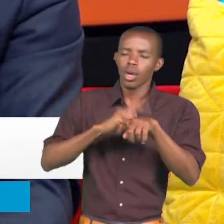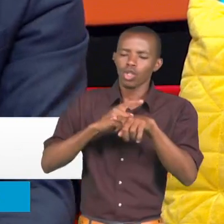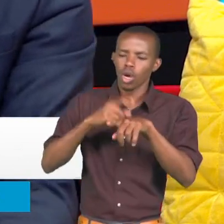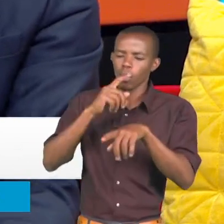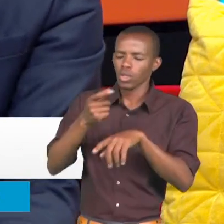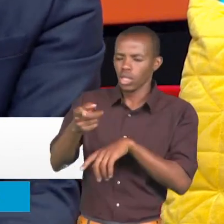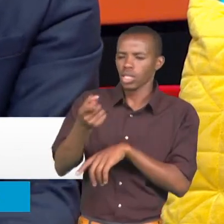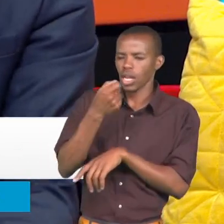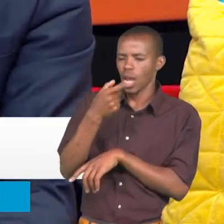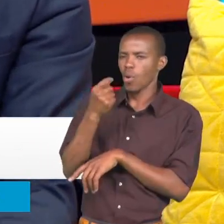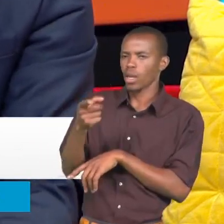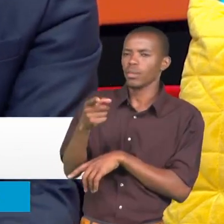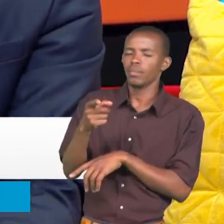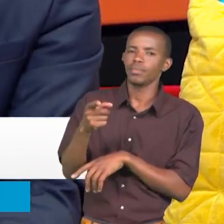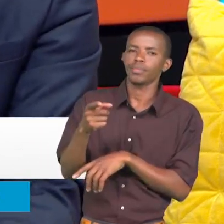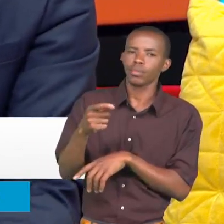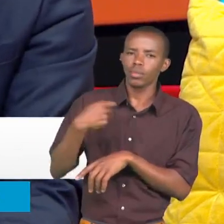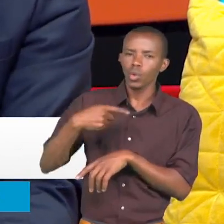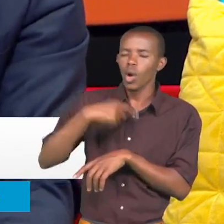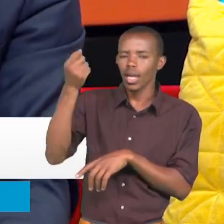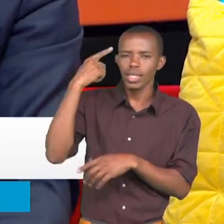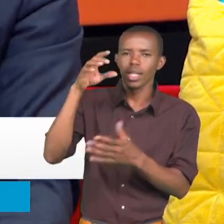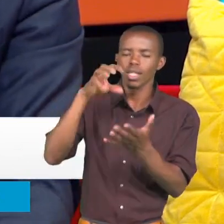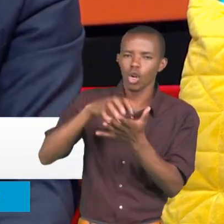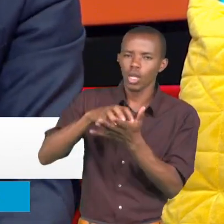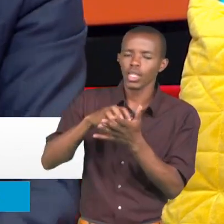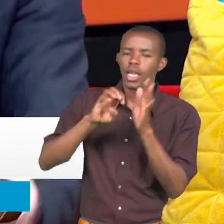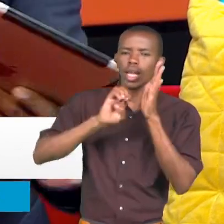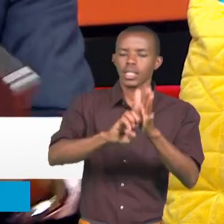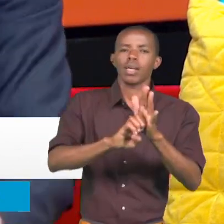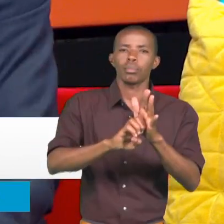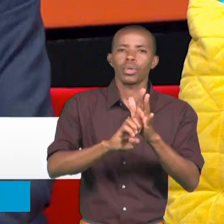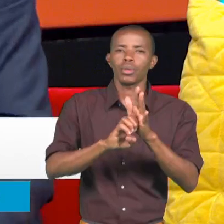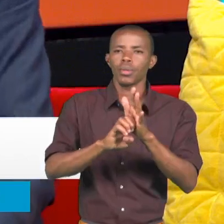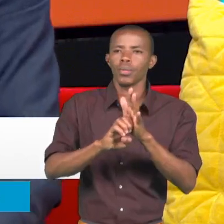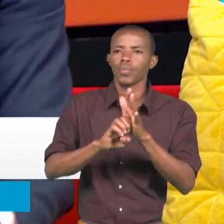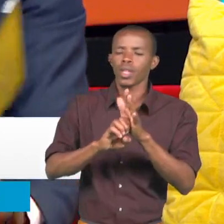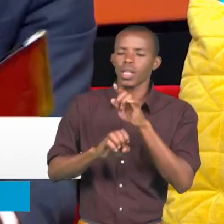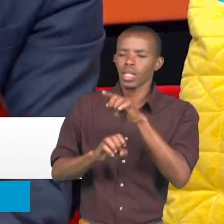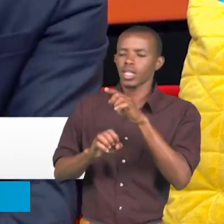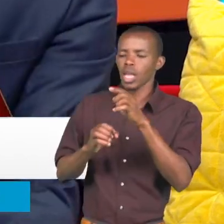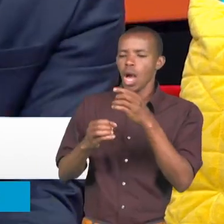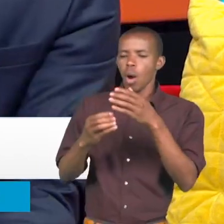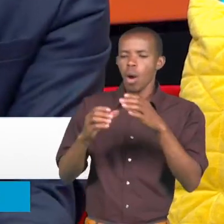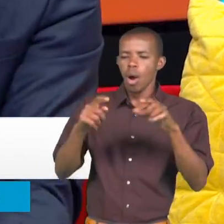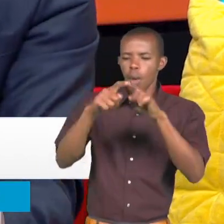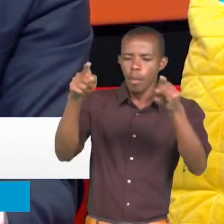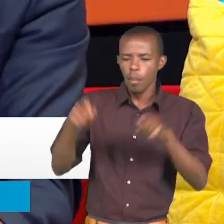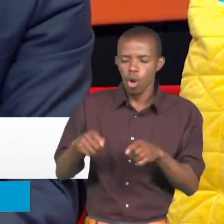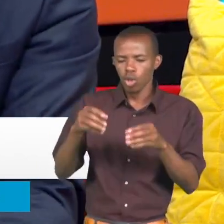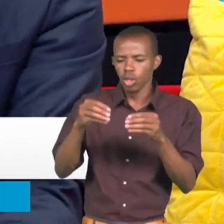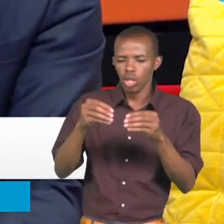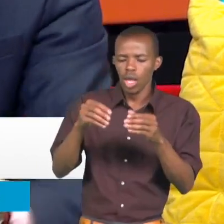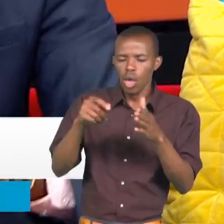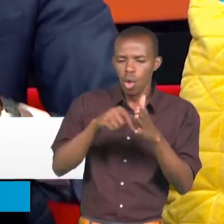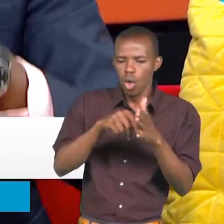I understand that you, as a clinician, you understand the content. For example, now, in the back of that box, you'll open it on the side